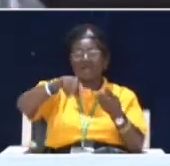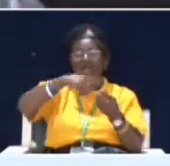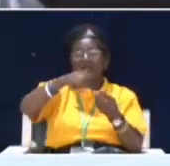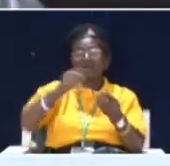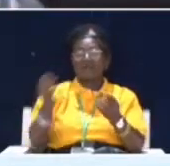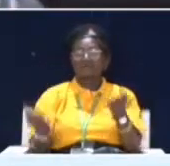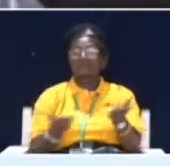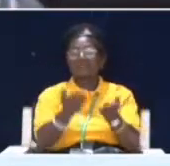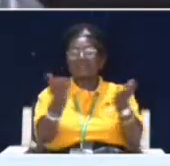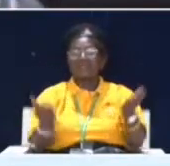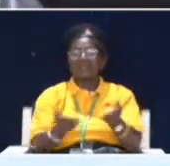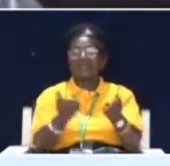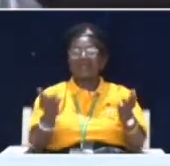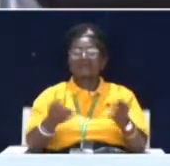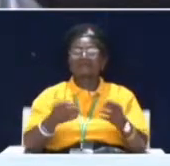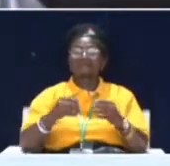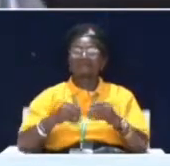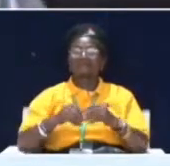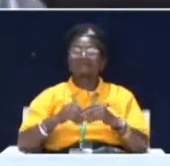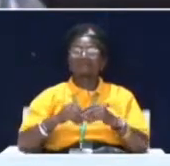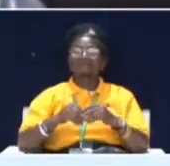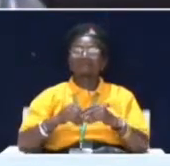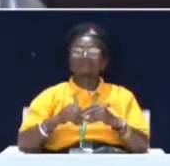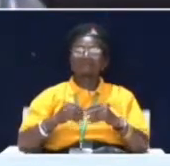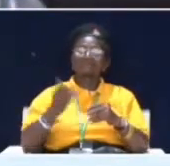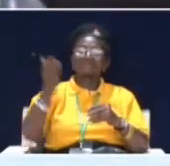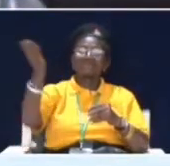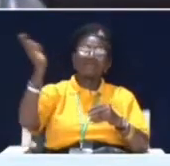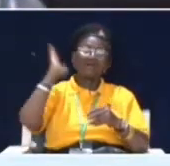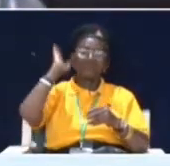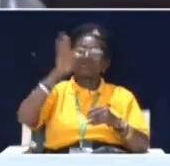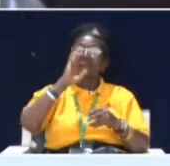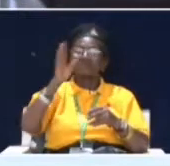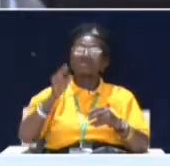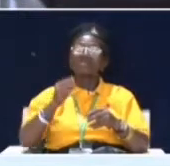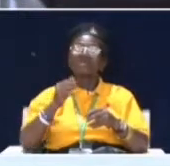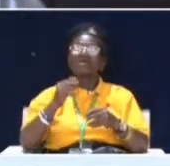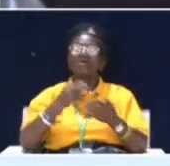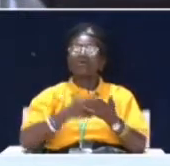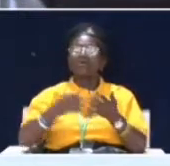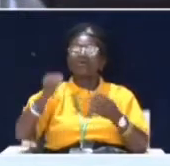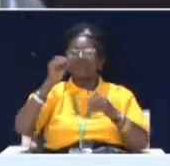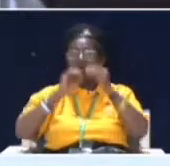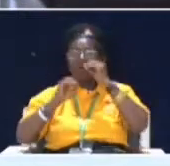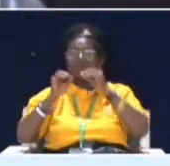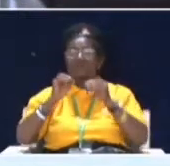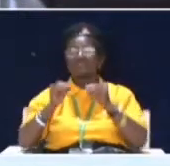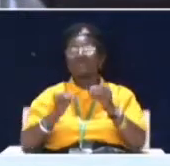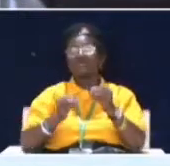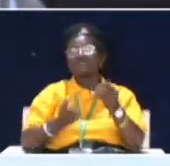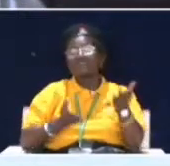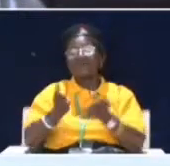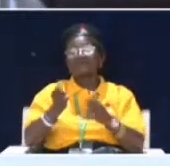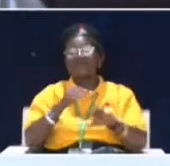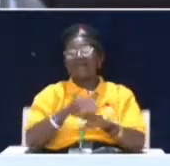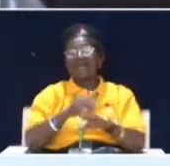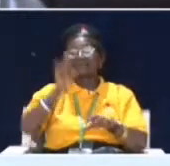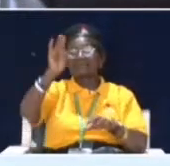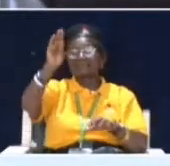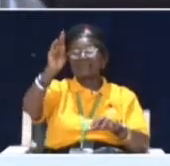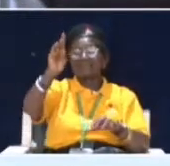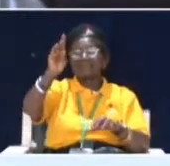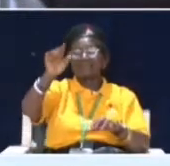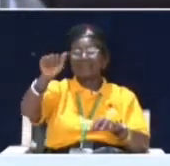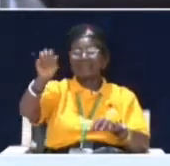ni adugbo bi, there be holy communion service at 7 o'clock. Onje ale Oluwa yo wa lago meje,